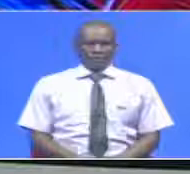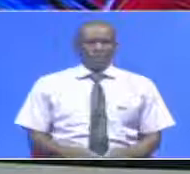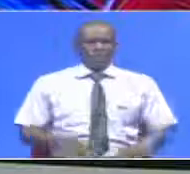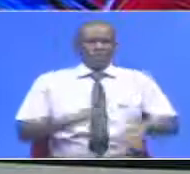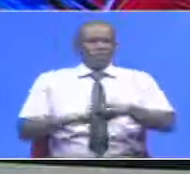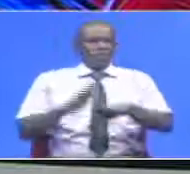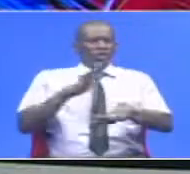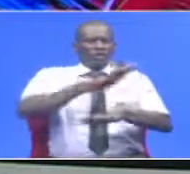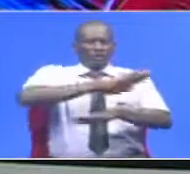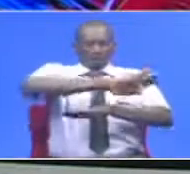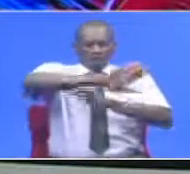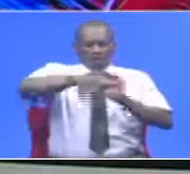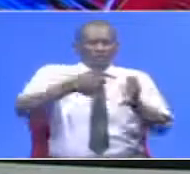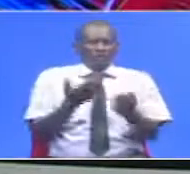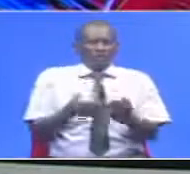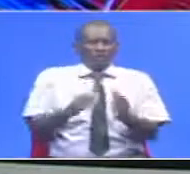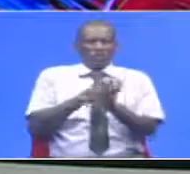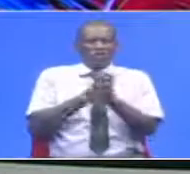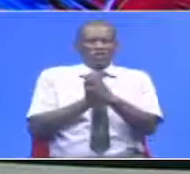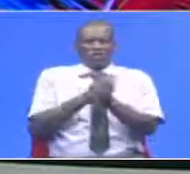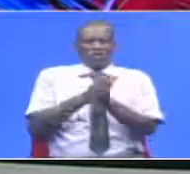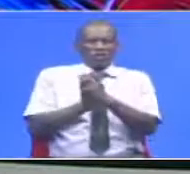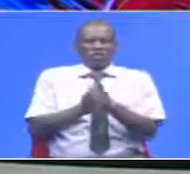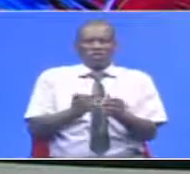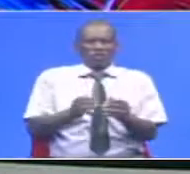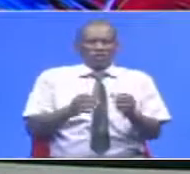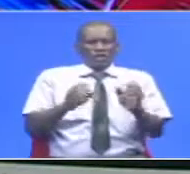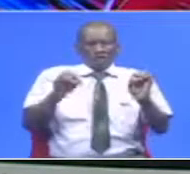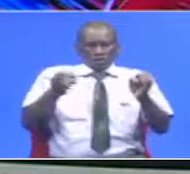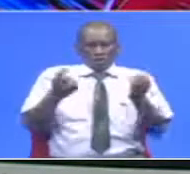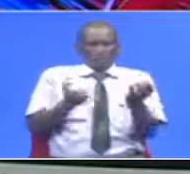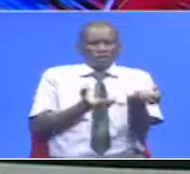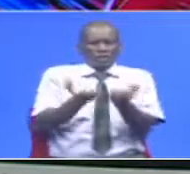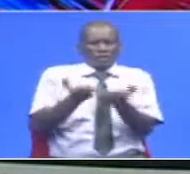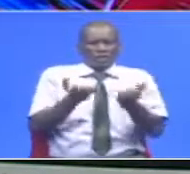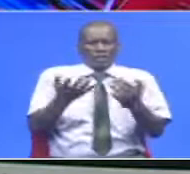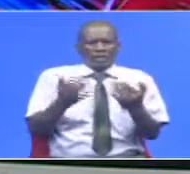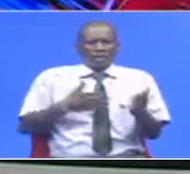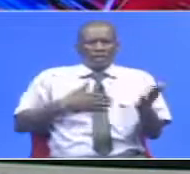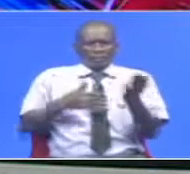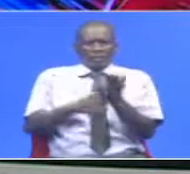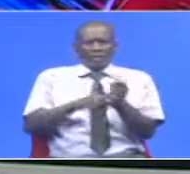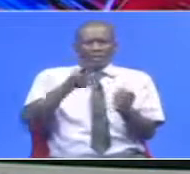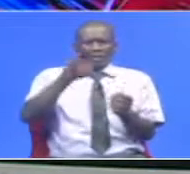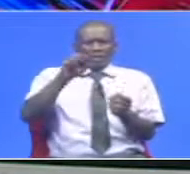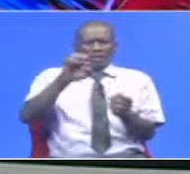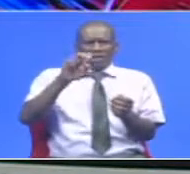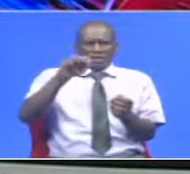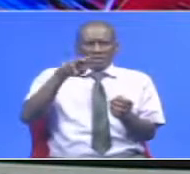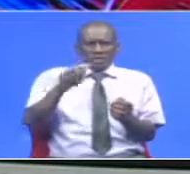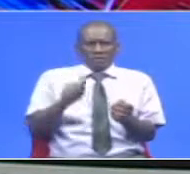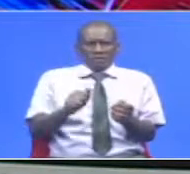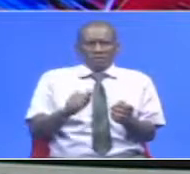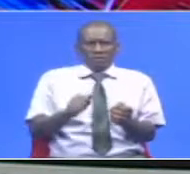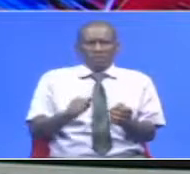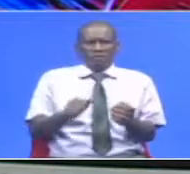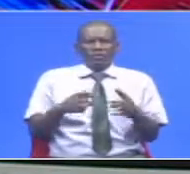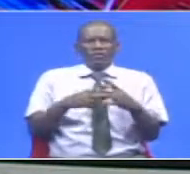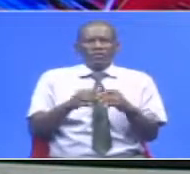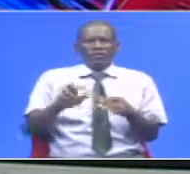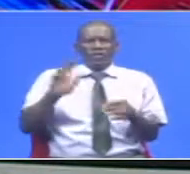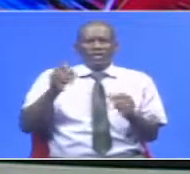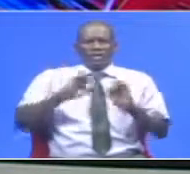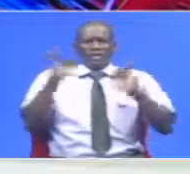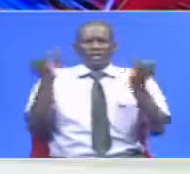Good evening. Let's take a look at the stories that are making headlines in the world of business. And my name is Nina Shaban. So we start off with the Kenya Institute